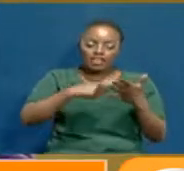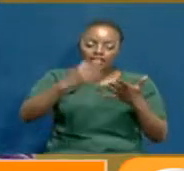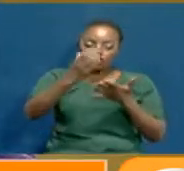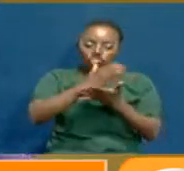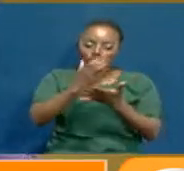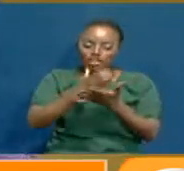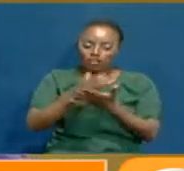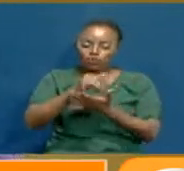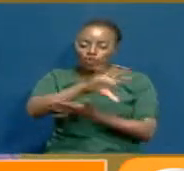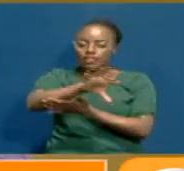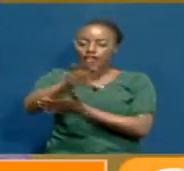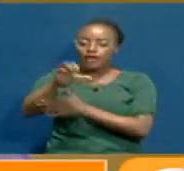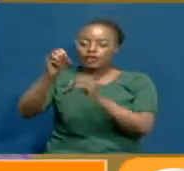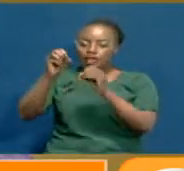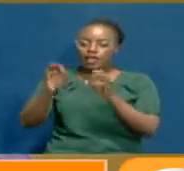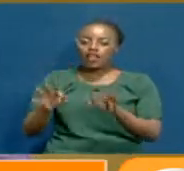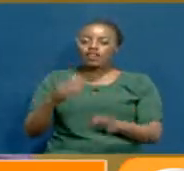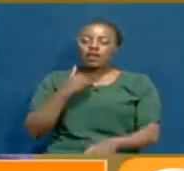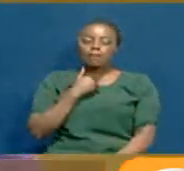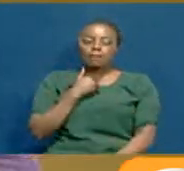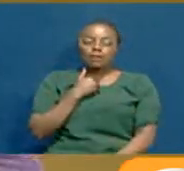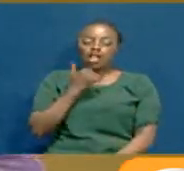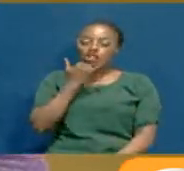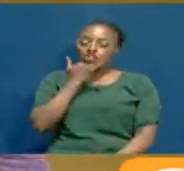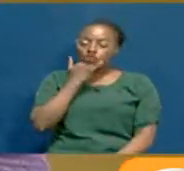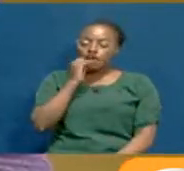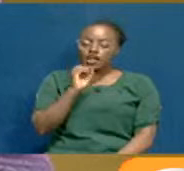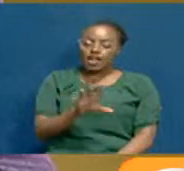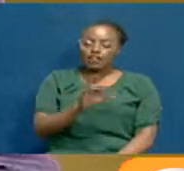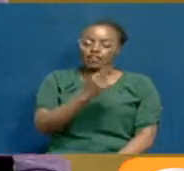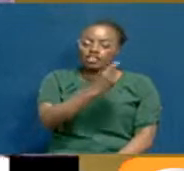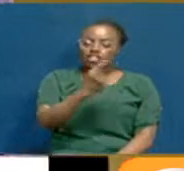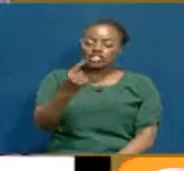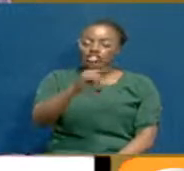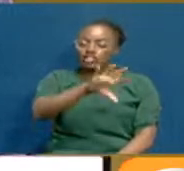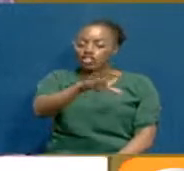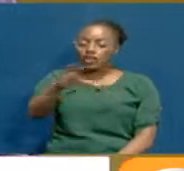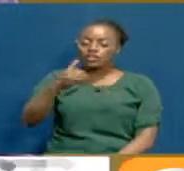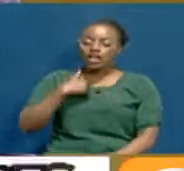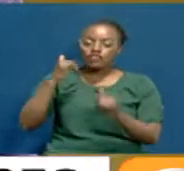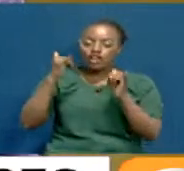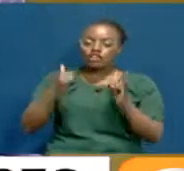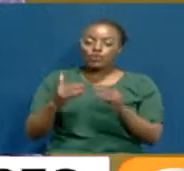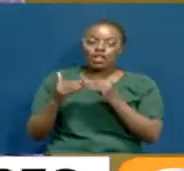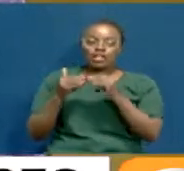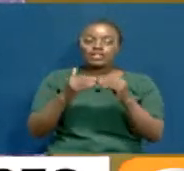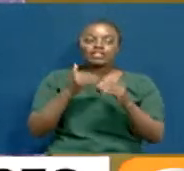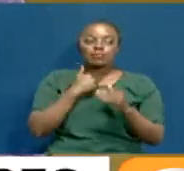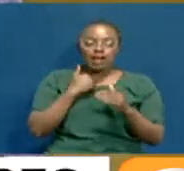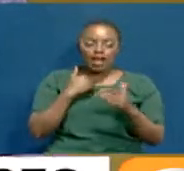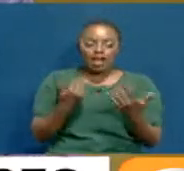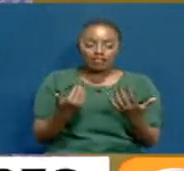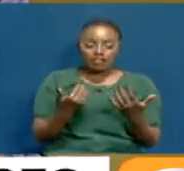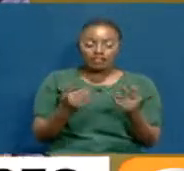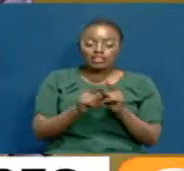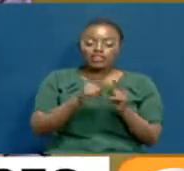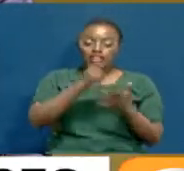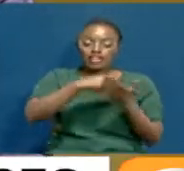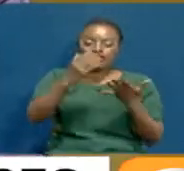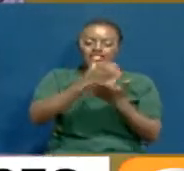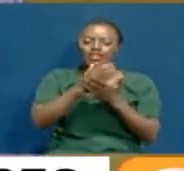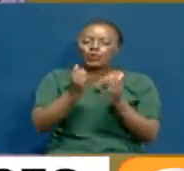counties. If I'm not wrong, every county is actually going to have a new leadership. Mm-hmm. Absolutely. So they're signing charters with